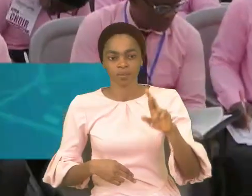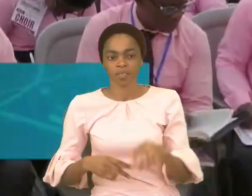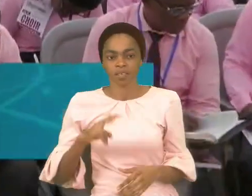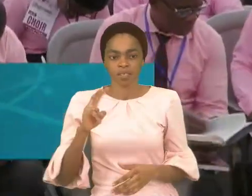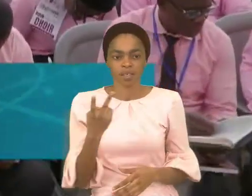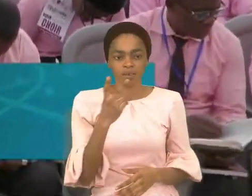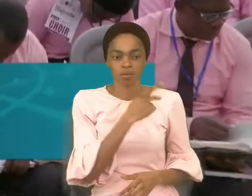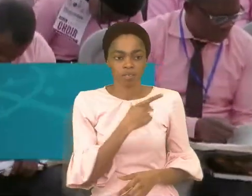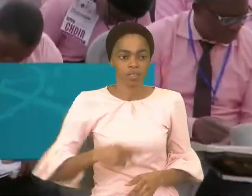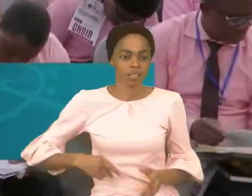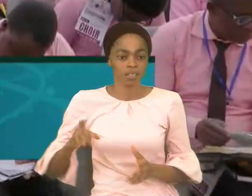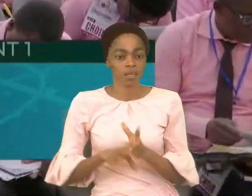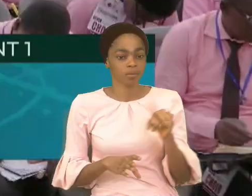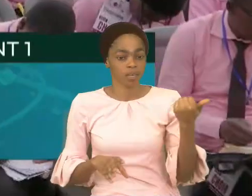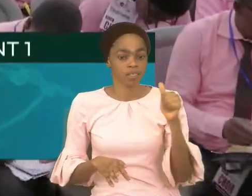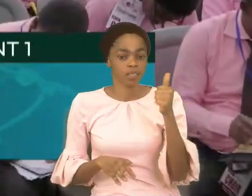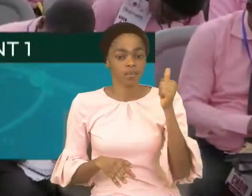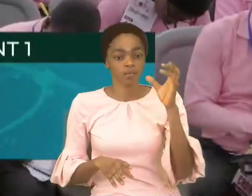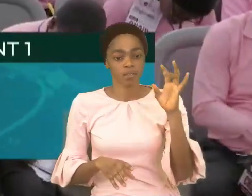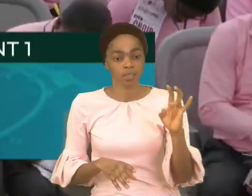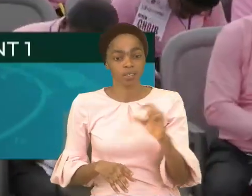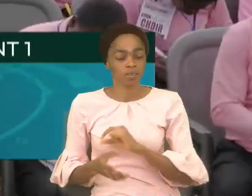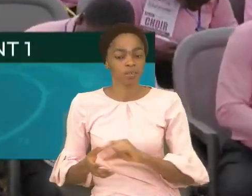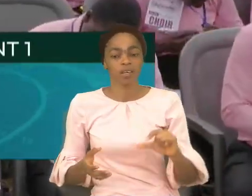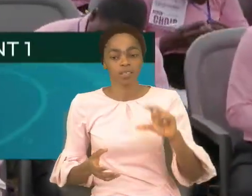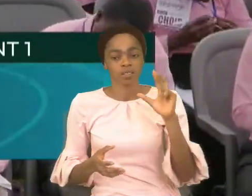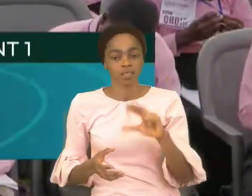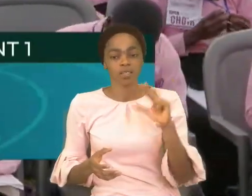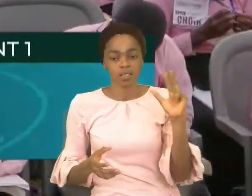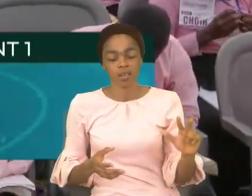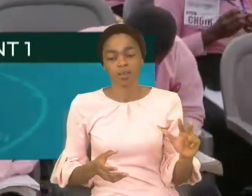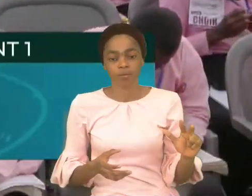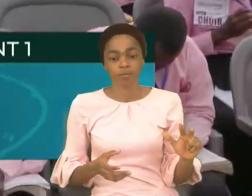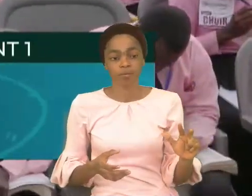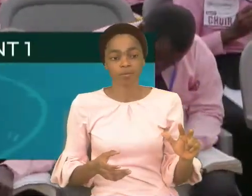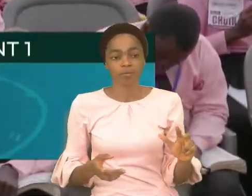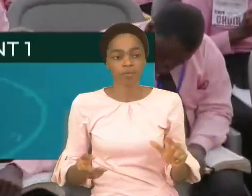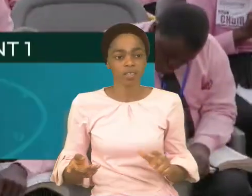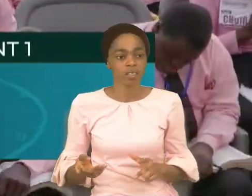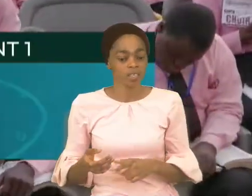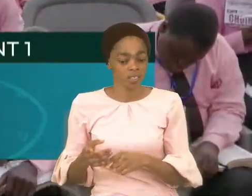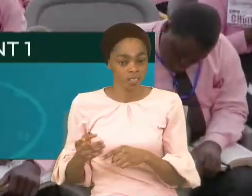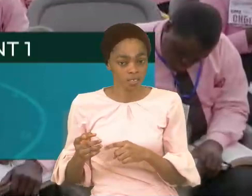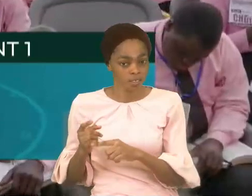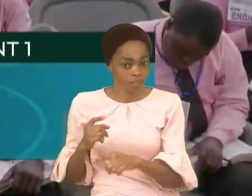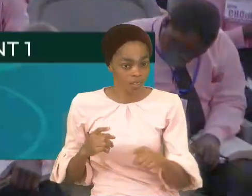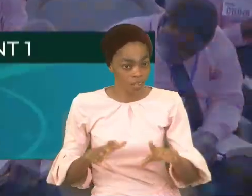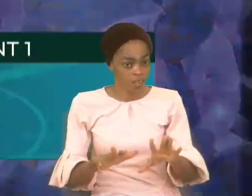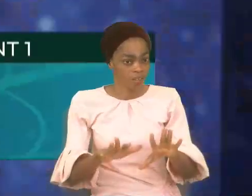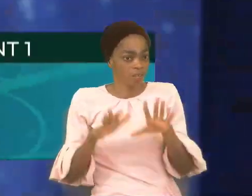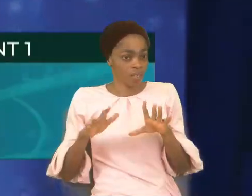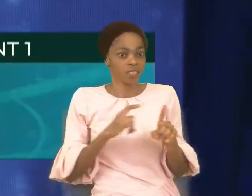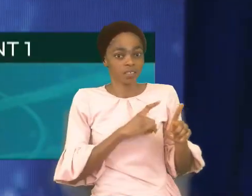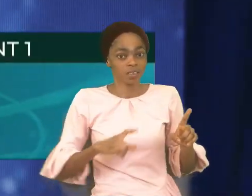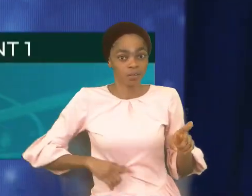verse 33, they feared the Lord. Nebuchadnezzar, he feared the Lord, a God that